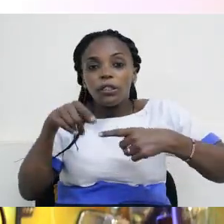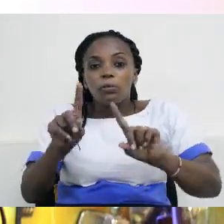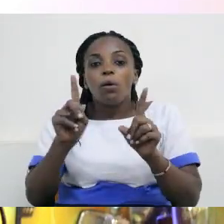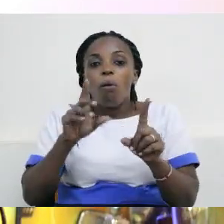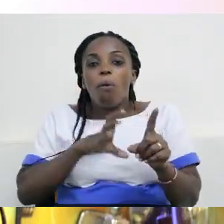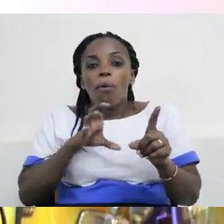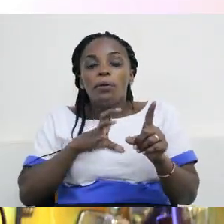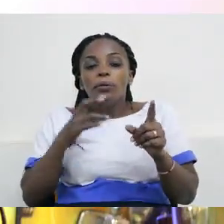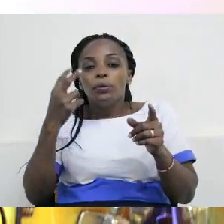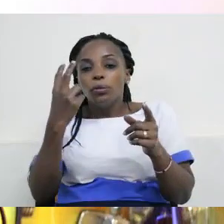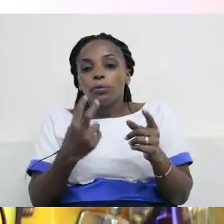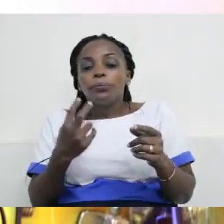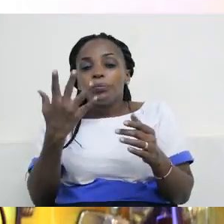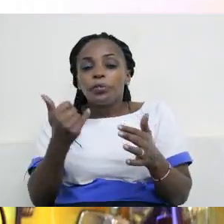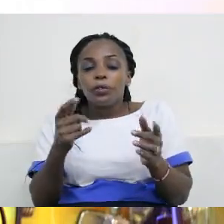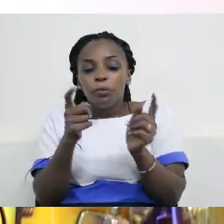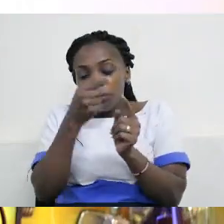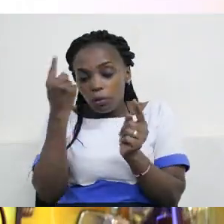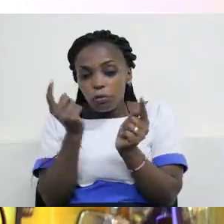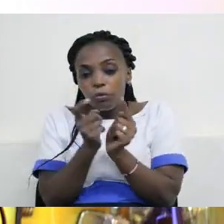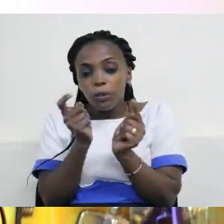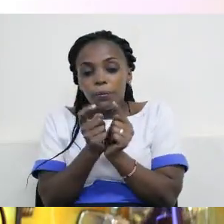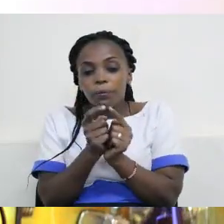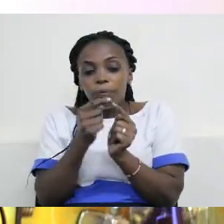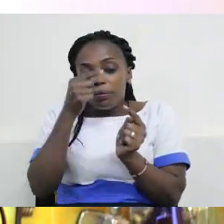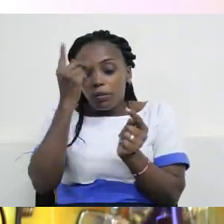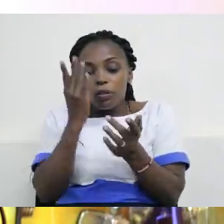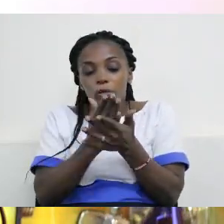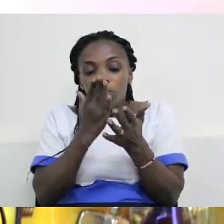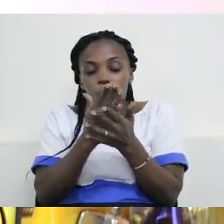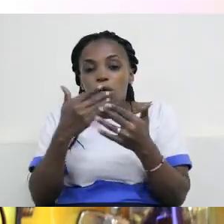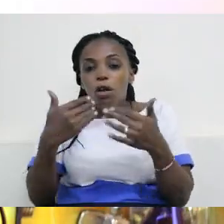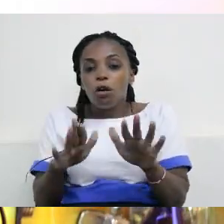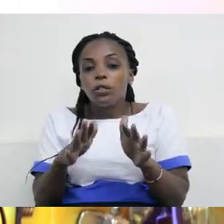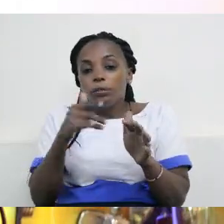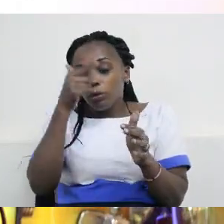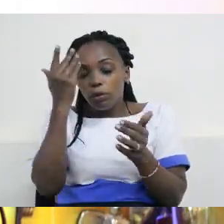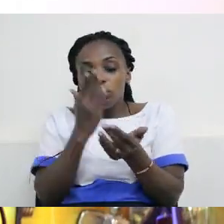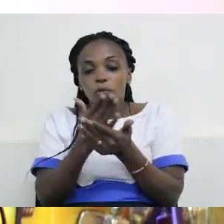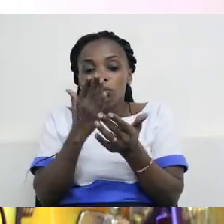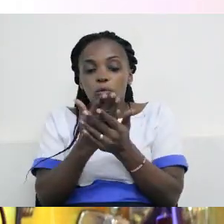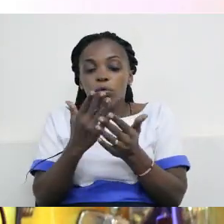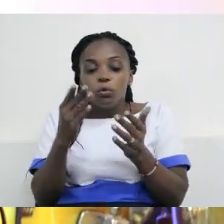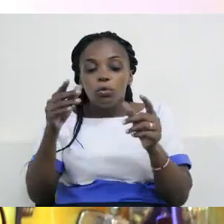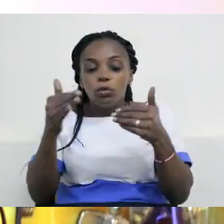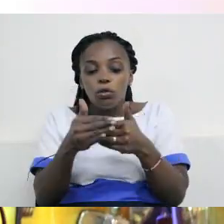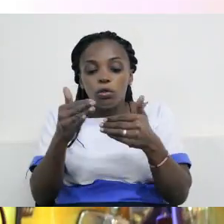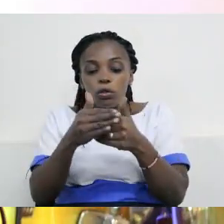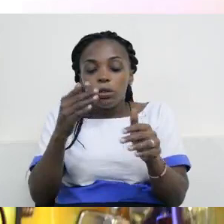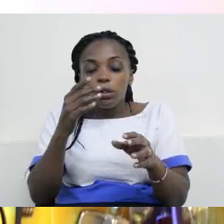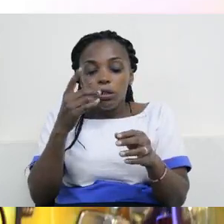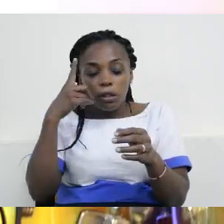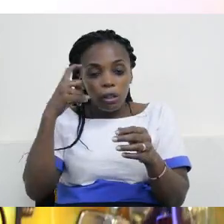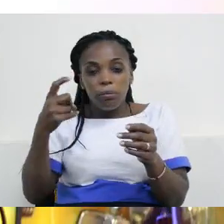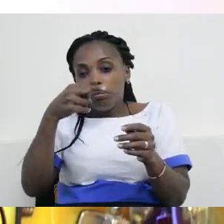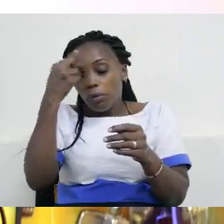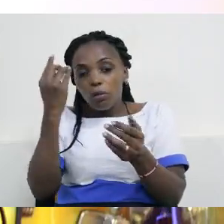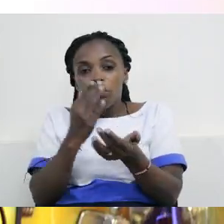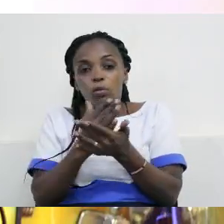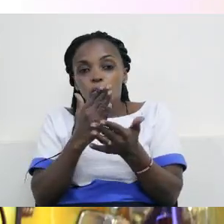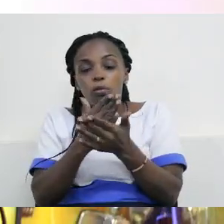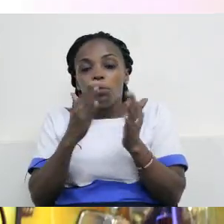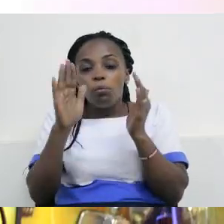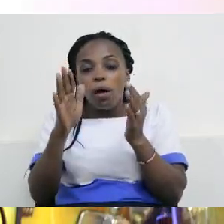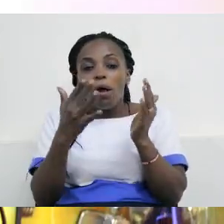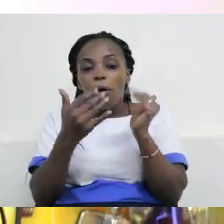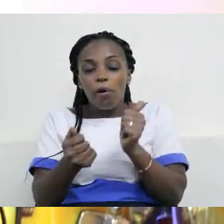her identity. Why? Because of her pain. Because of her loss. Because of her shattered dreams. Because of her hopes that